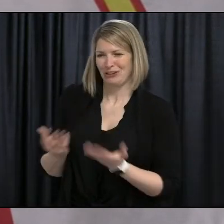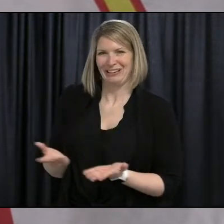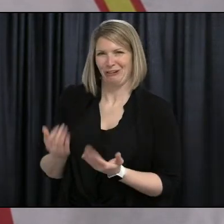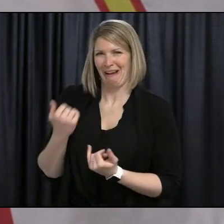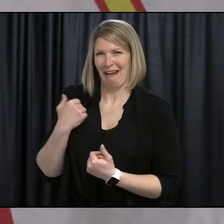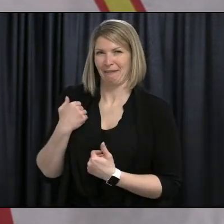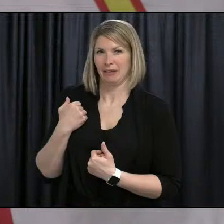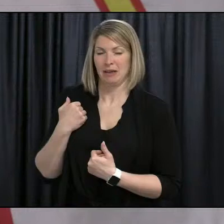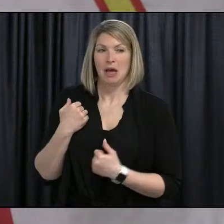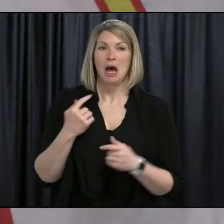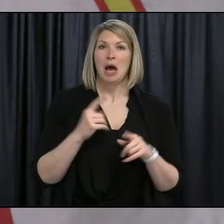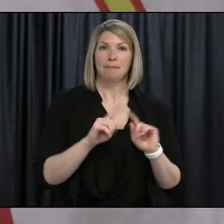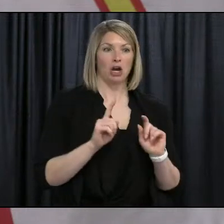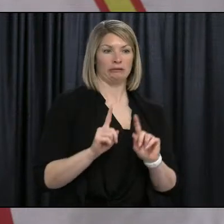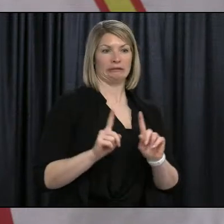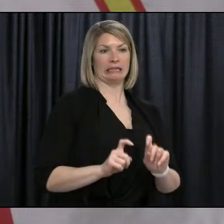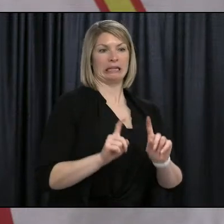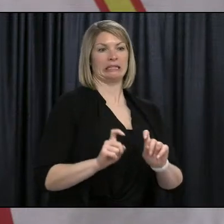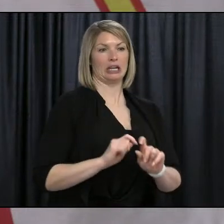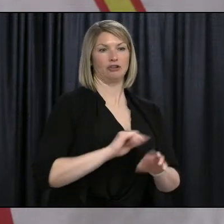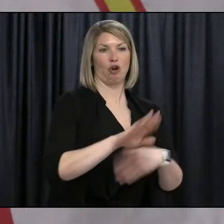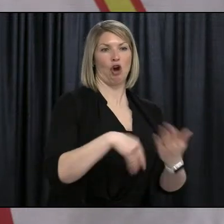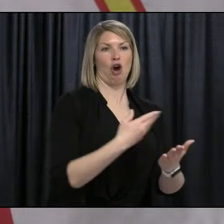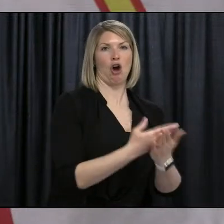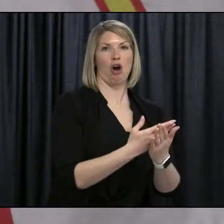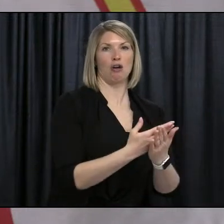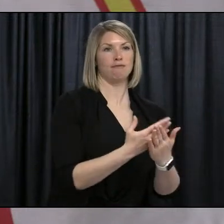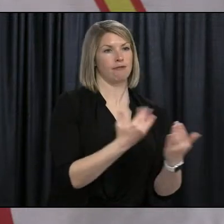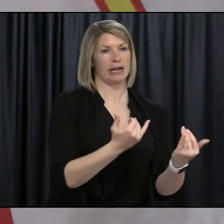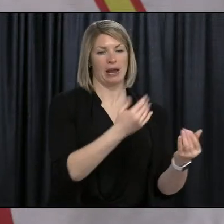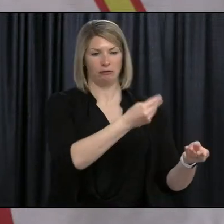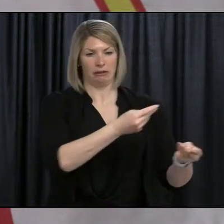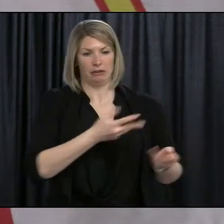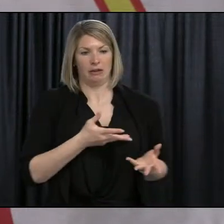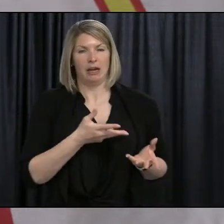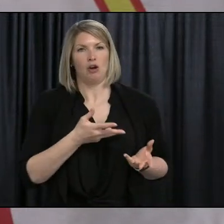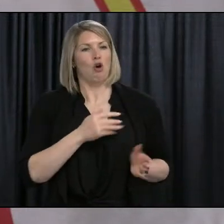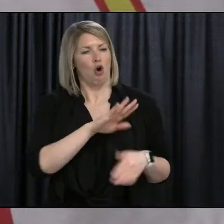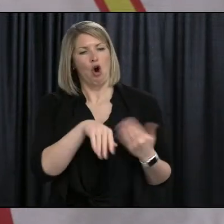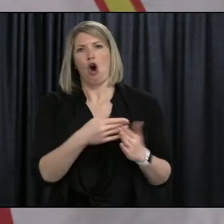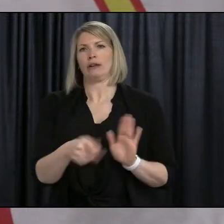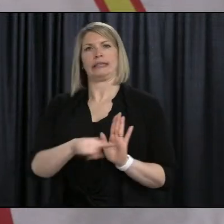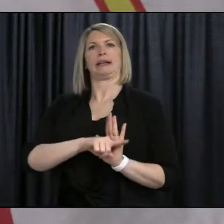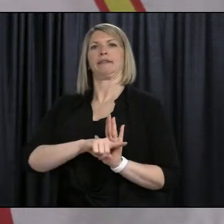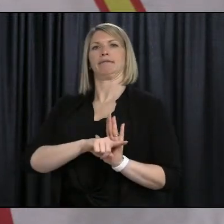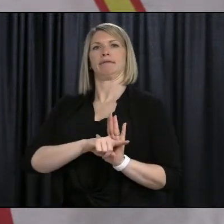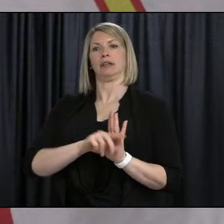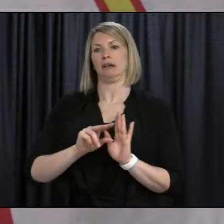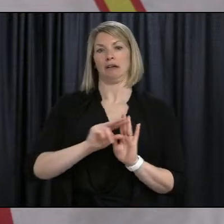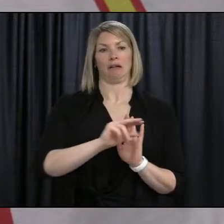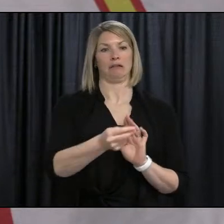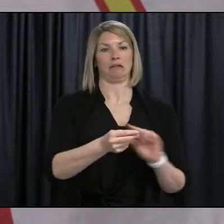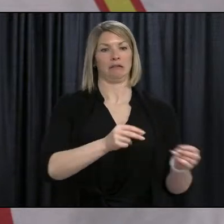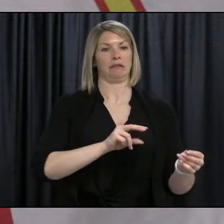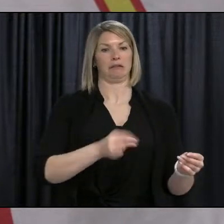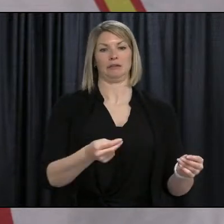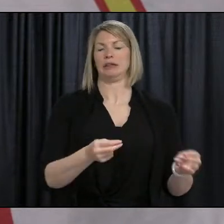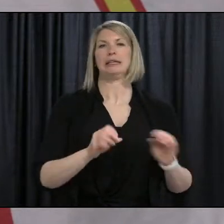that testing has all been negative, and so we haven't seen any transmission to date within the